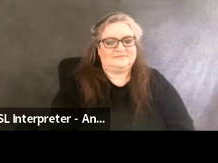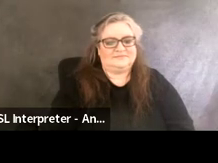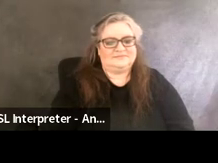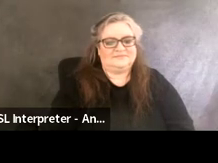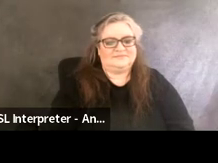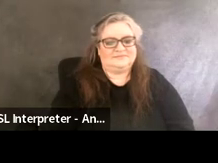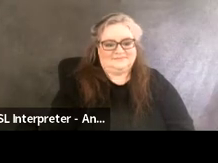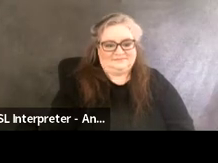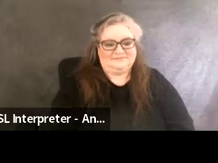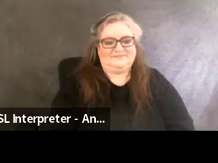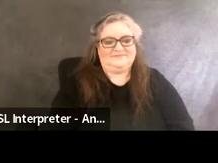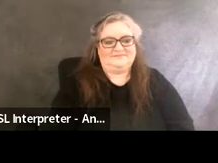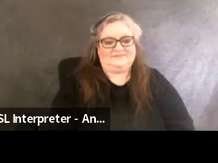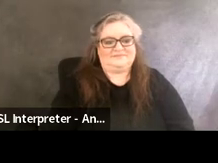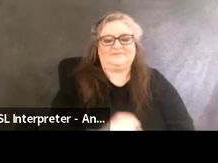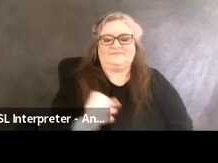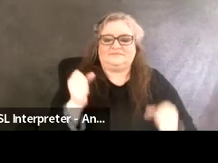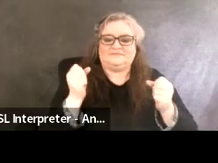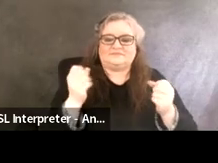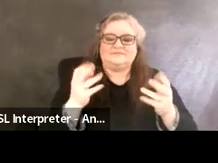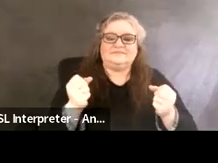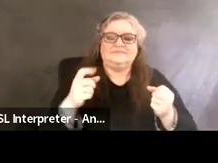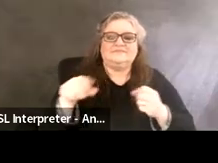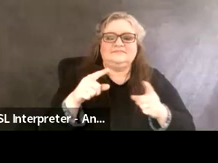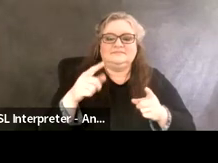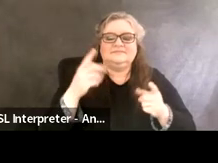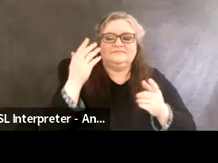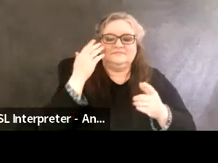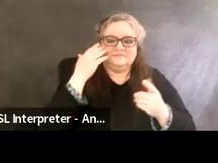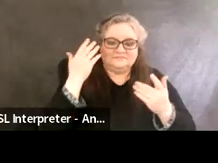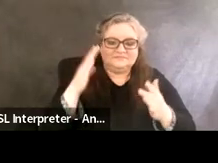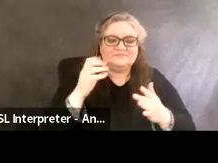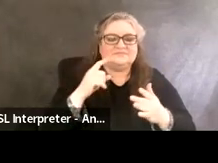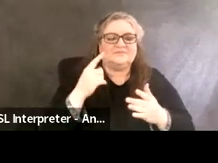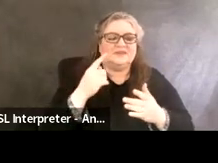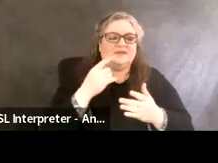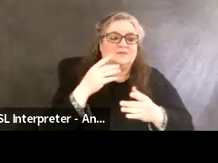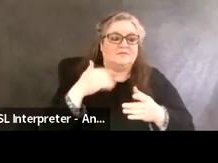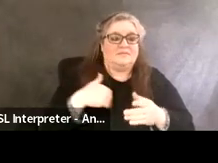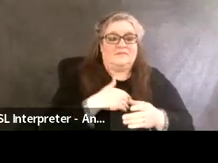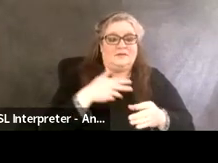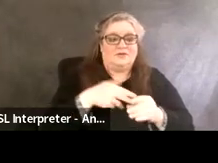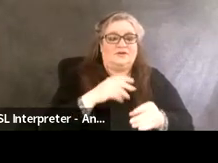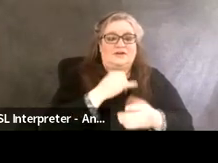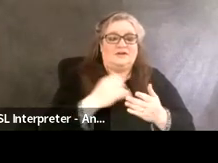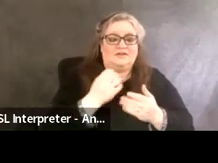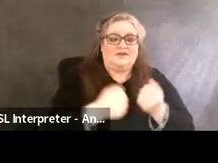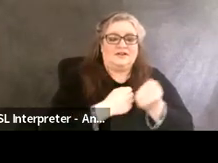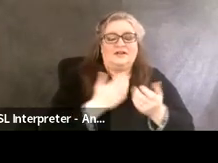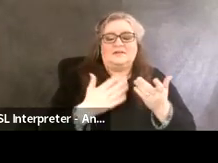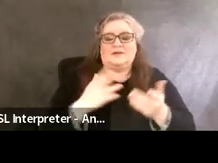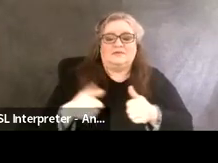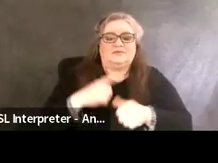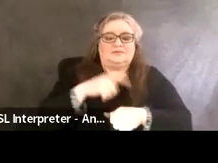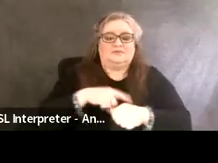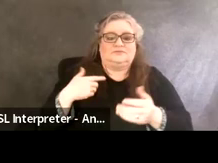Great. So many of you may be familiar, may be members of Arts Alliance Illinois. For those of you who maybe it's your first time